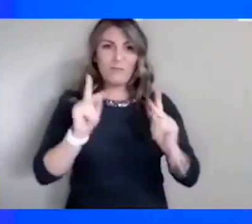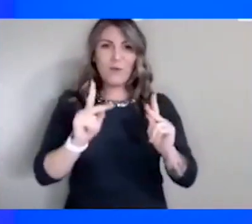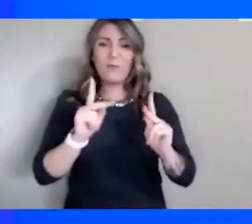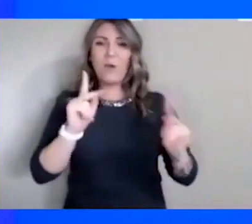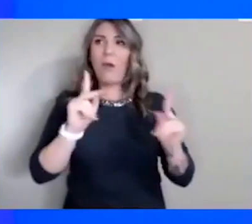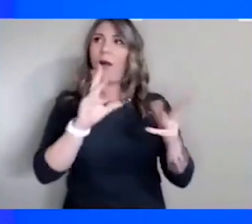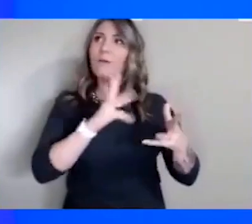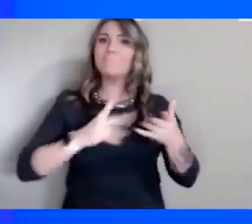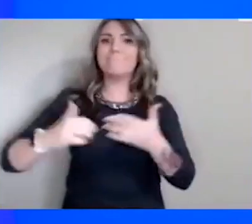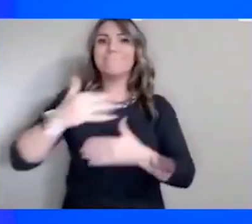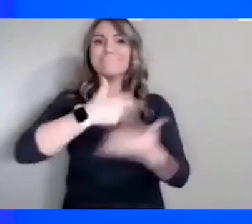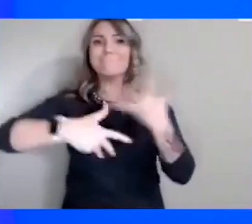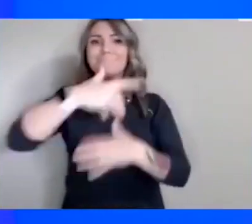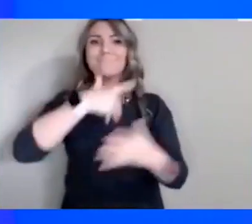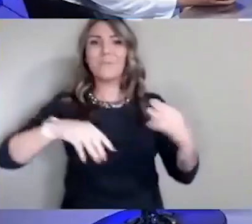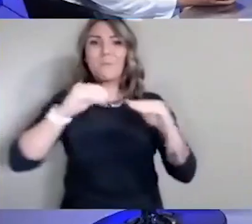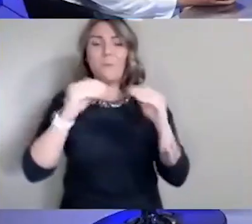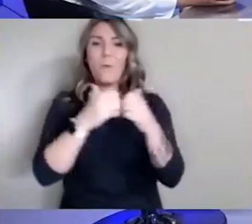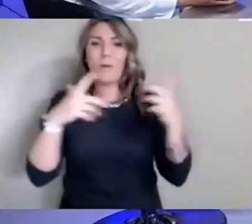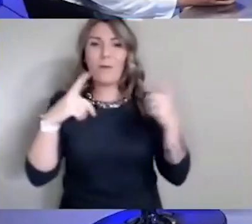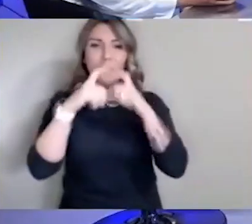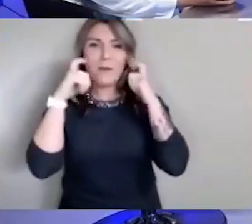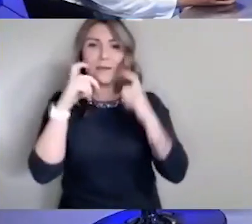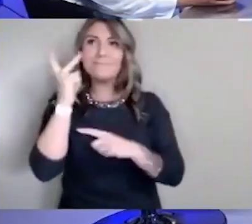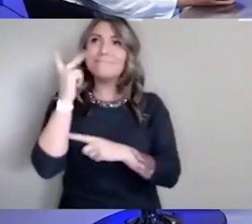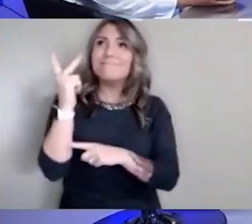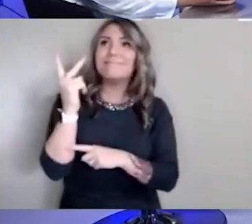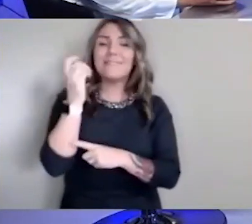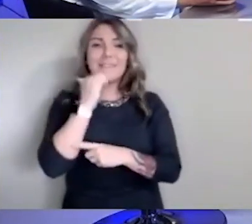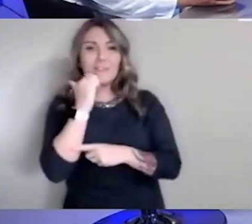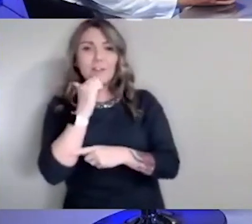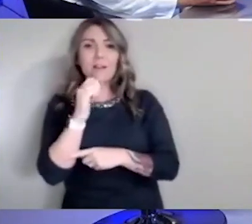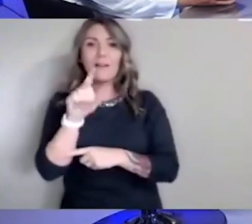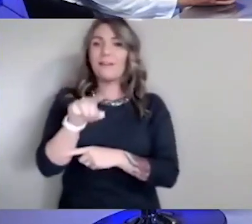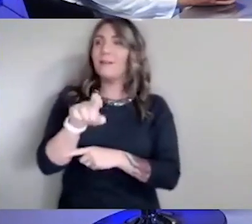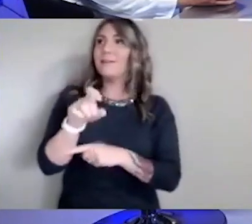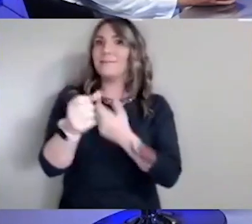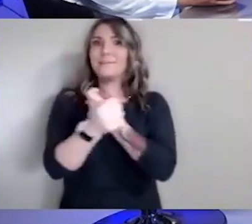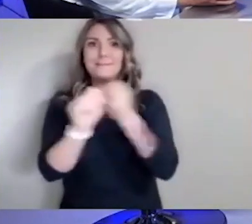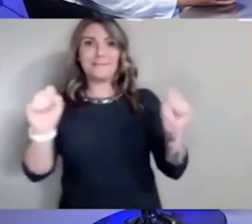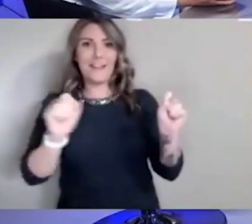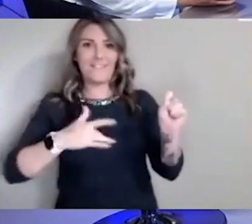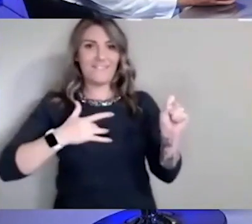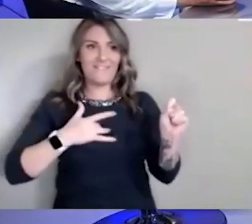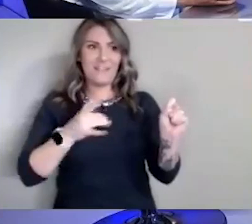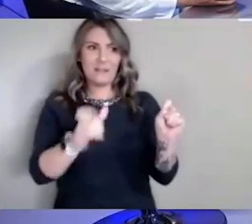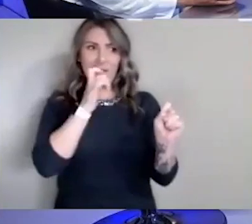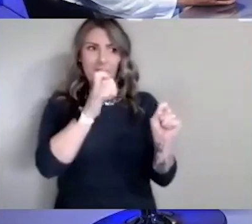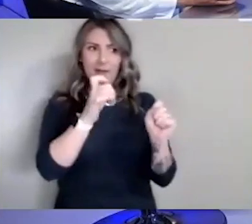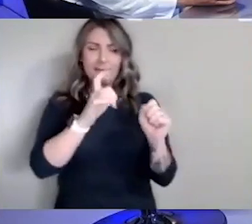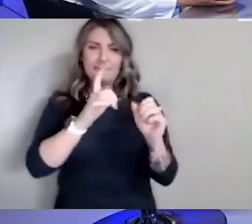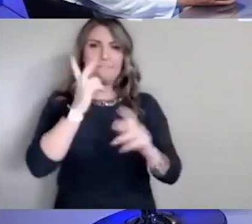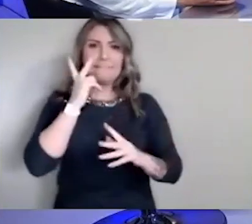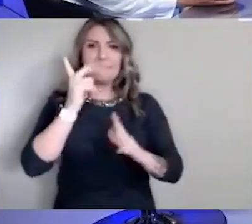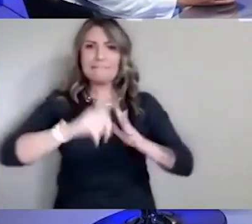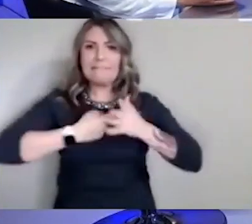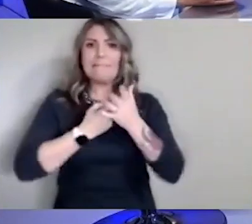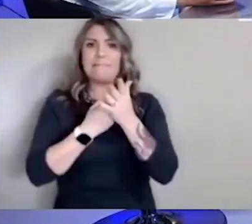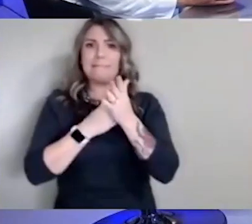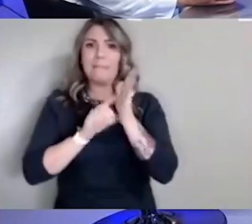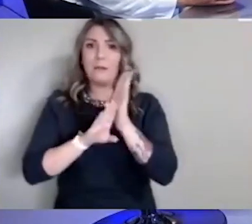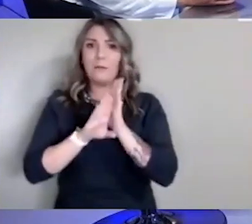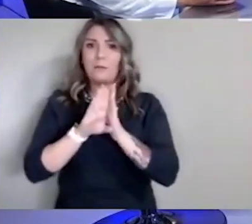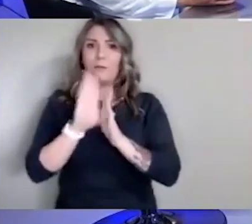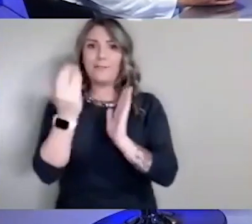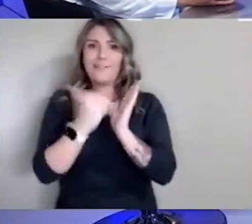every day, so. And you got to be feeling safer because we're not seeing the beginning of the ripple yet. It's just hanging pretty well. Yeah.